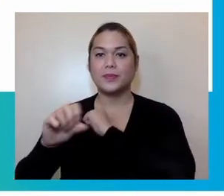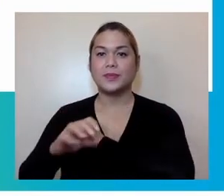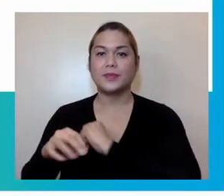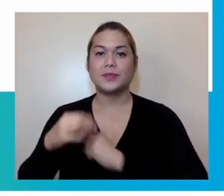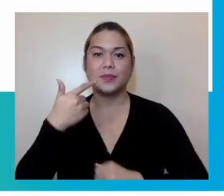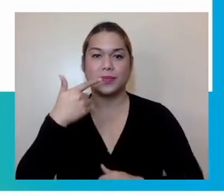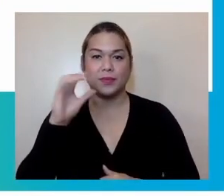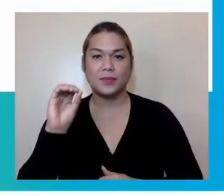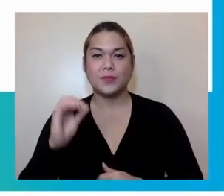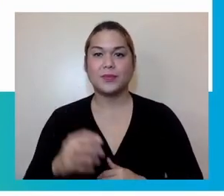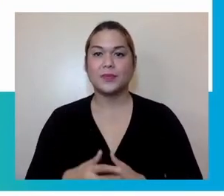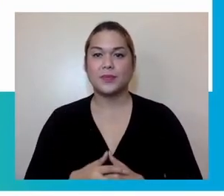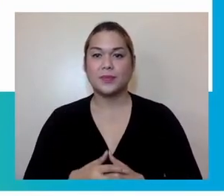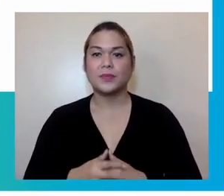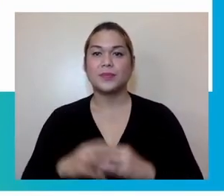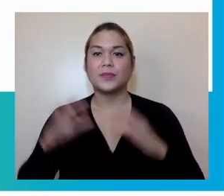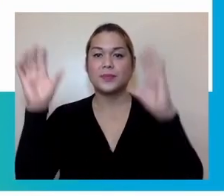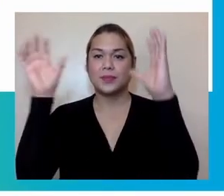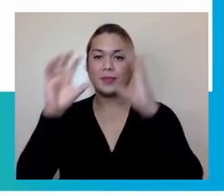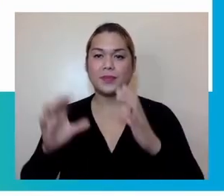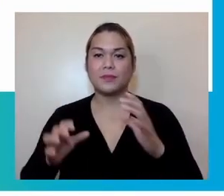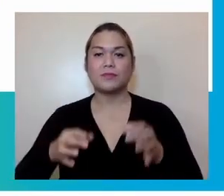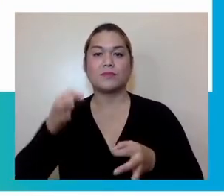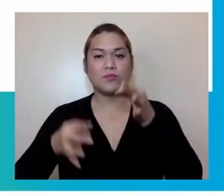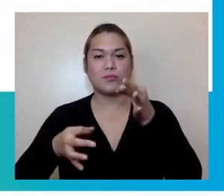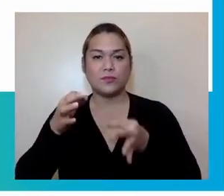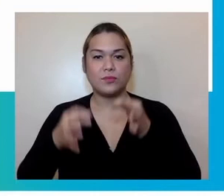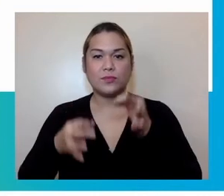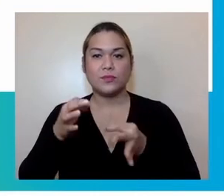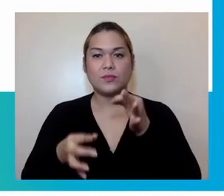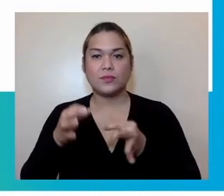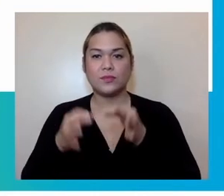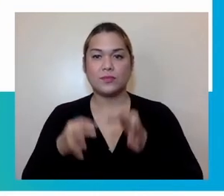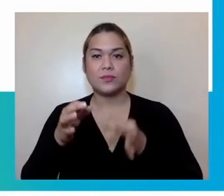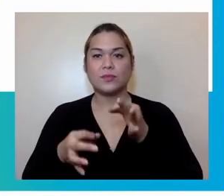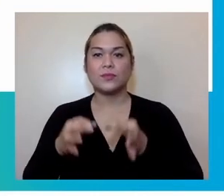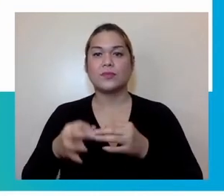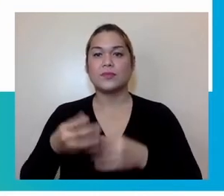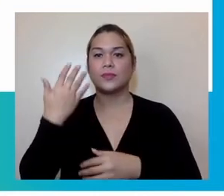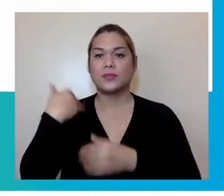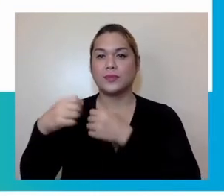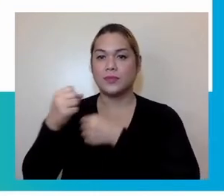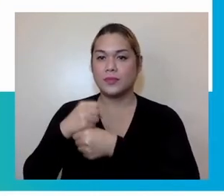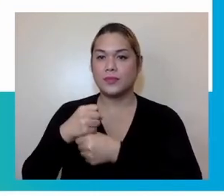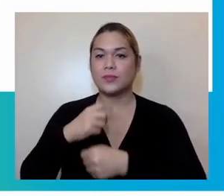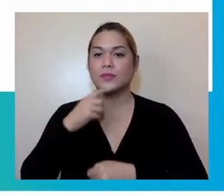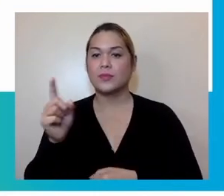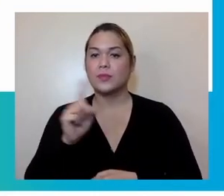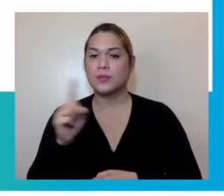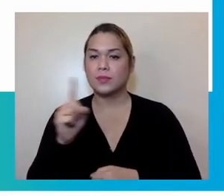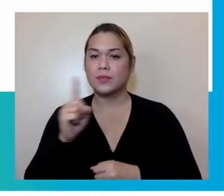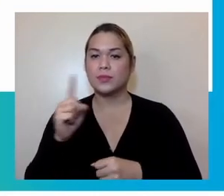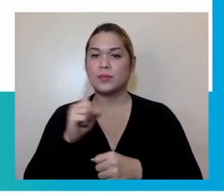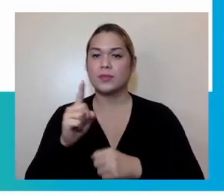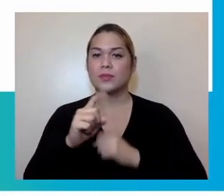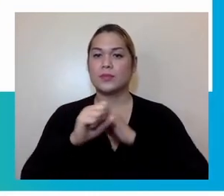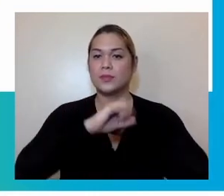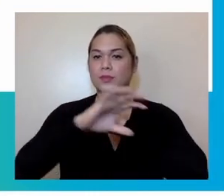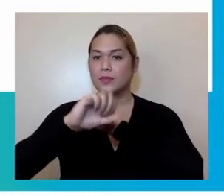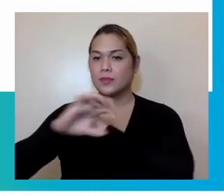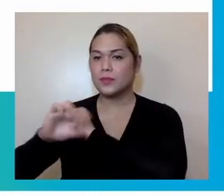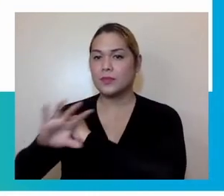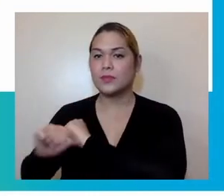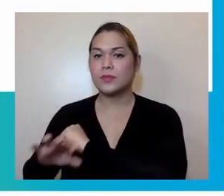past 7 years. His previous work has included campaigning as part of No Burn Filipinas as